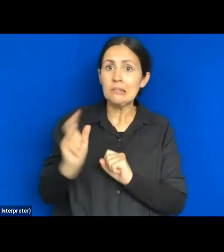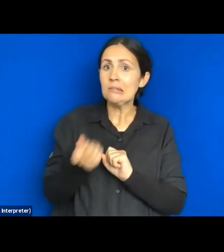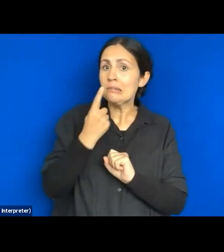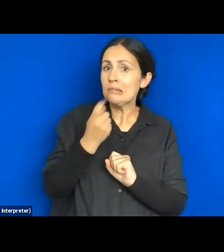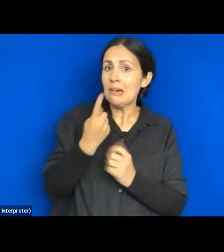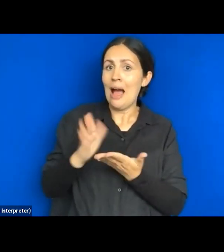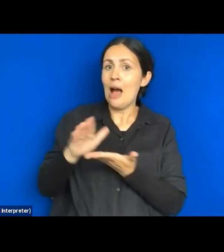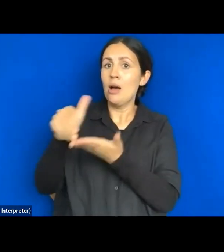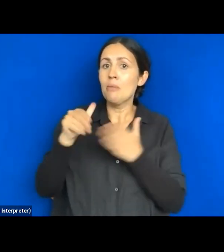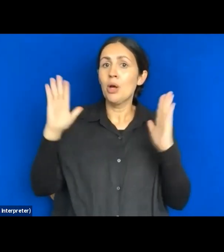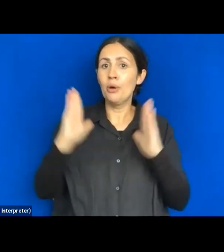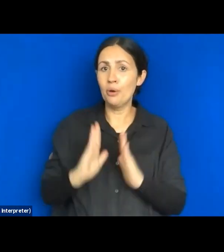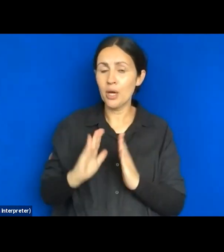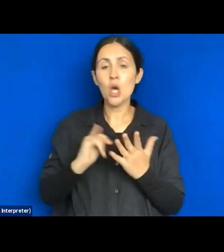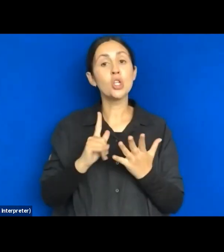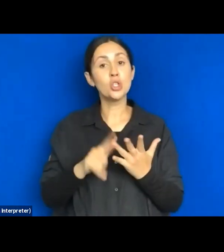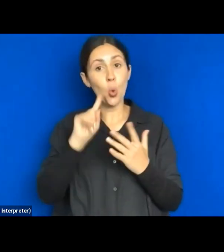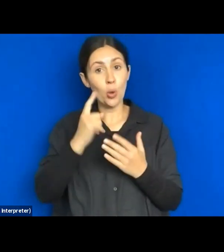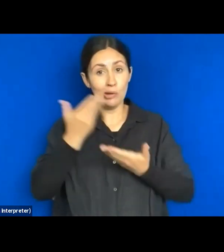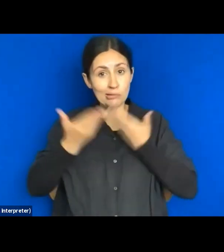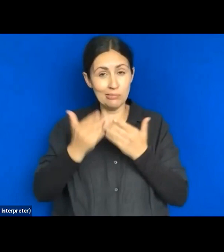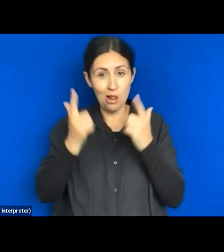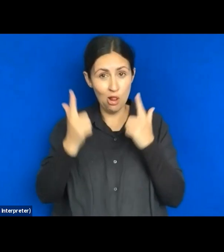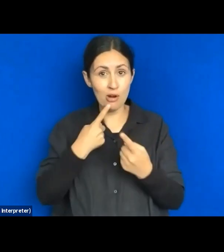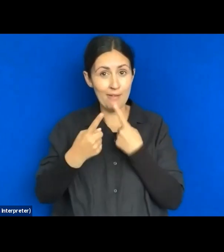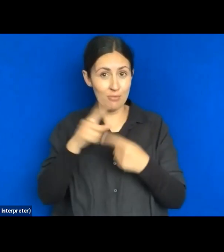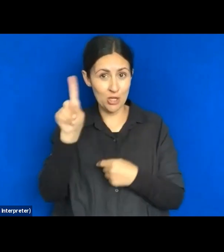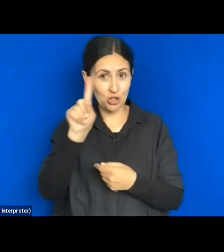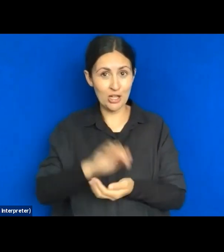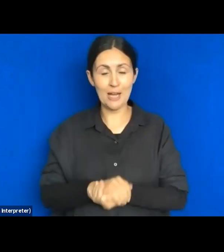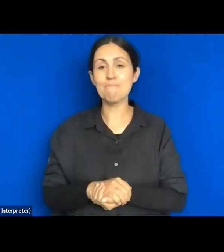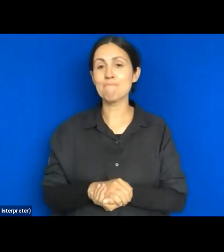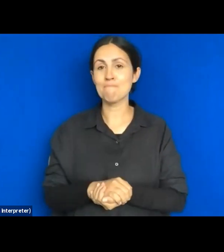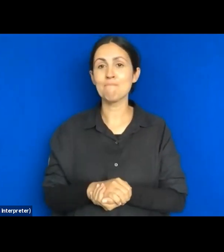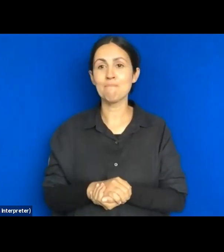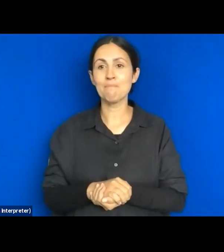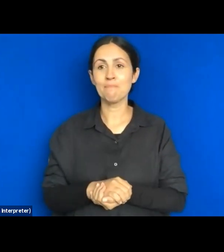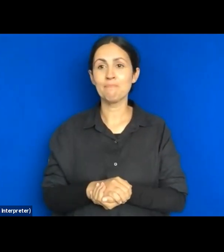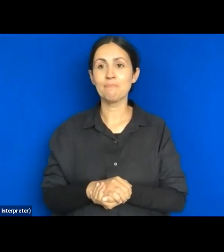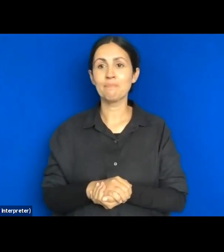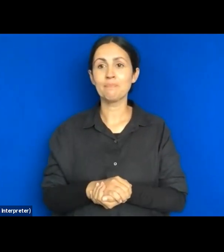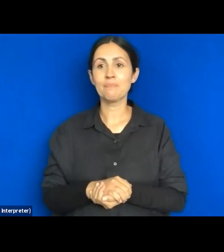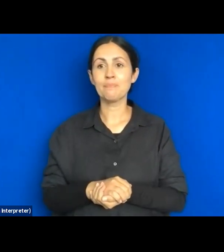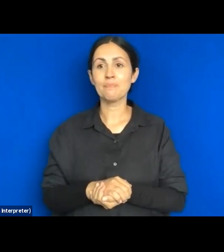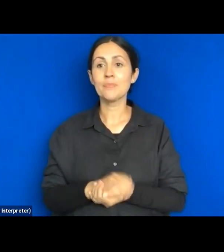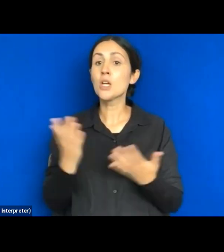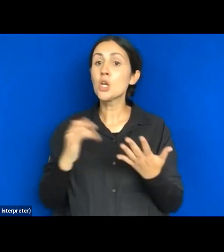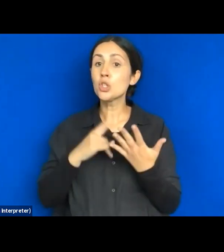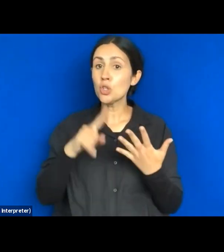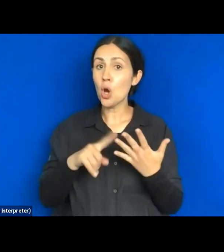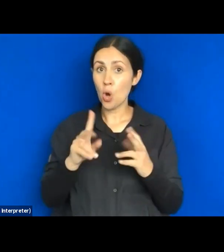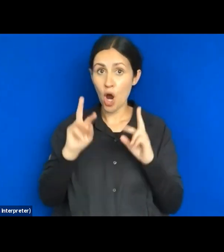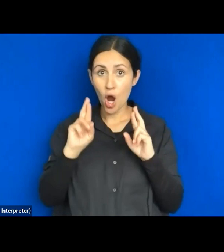patterns in opioid dependence and treatment. So that being said, I